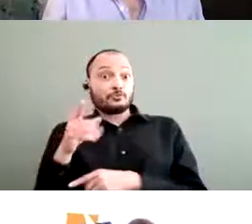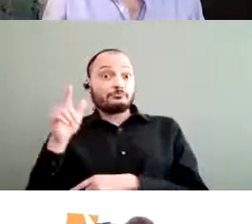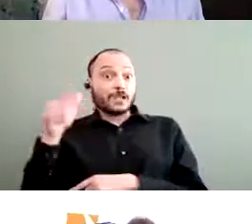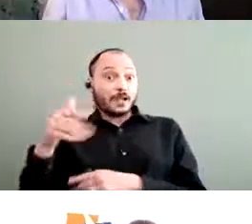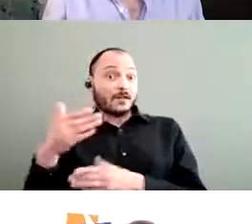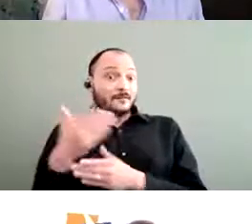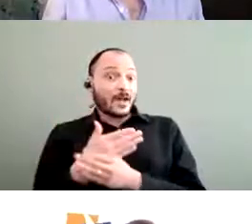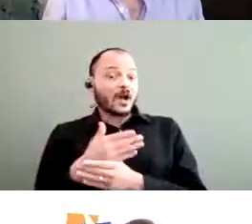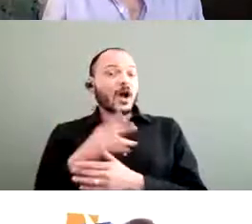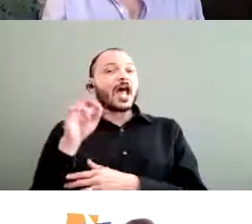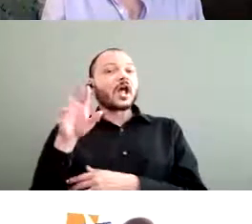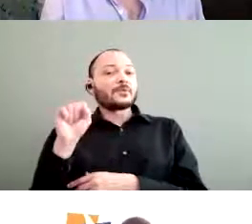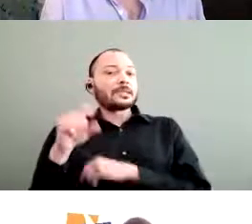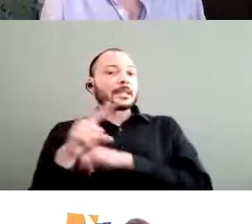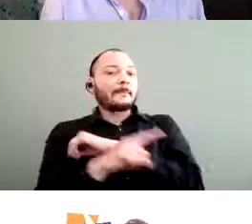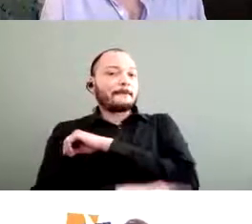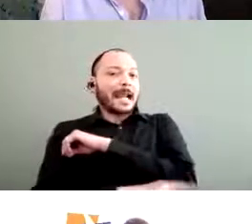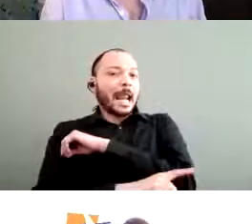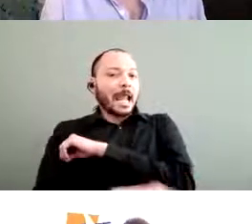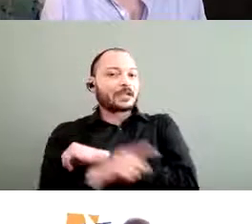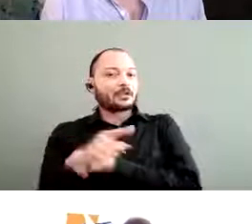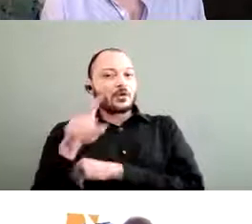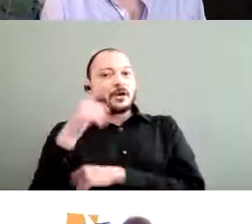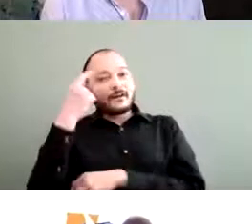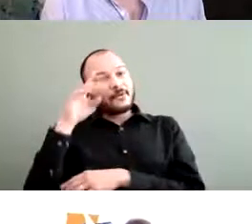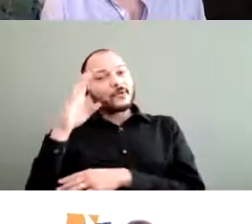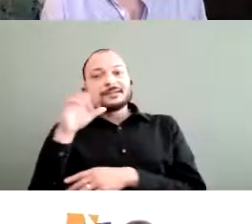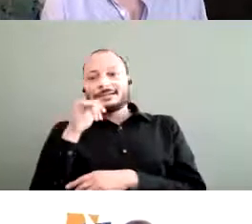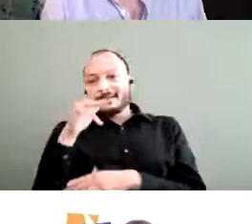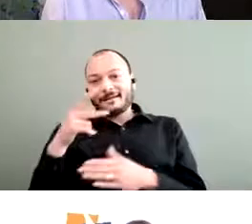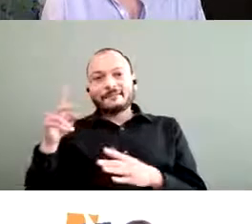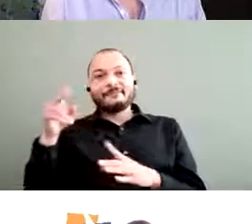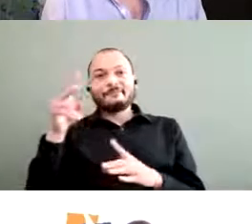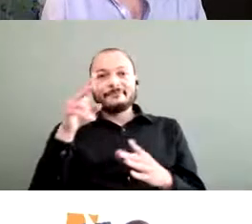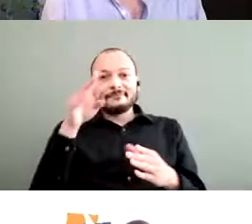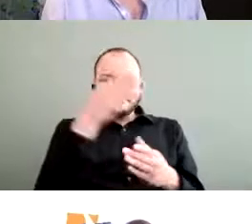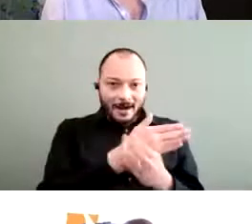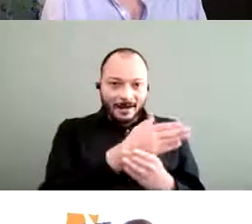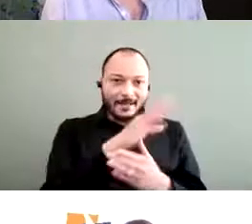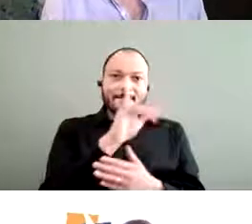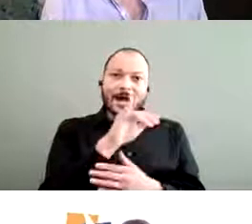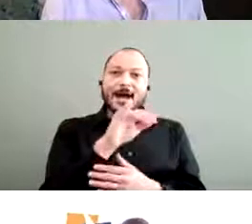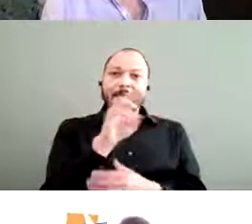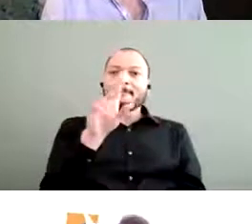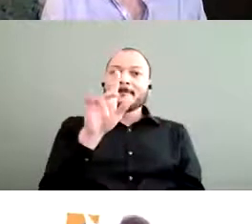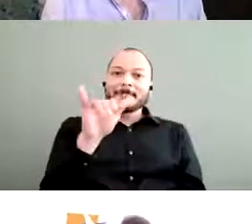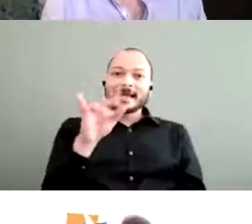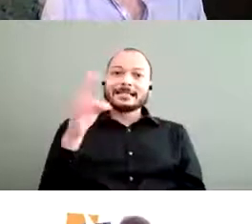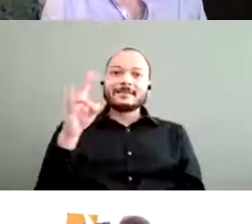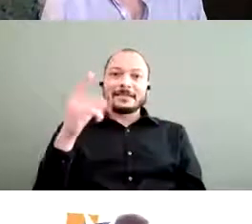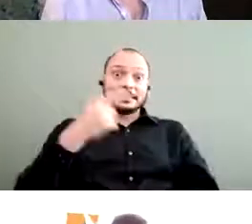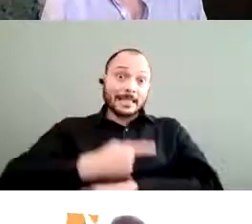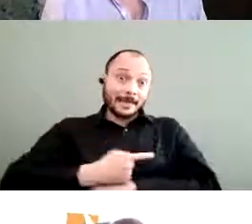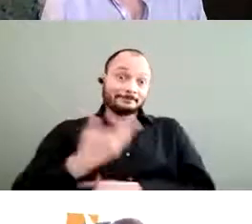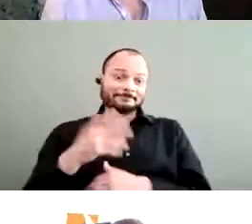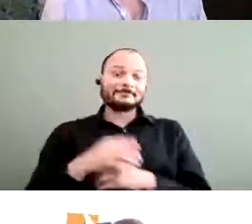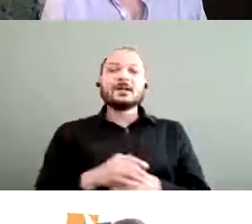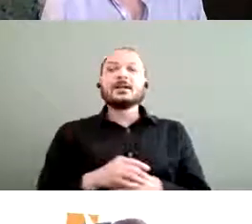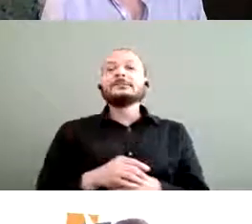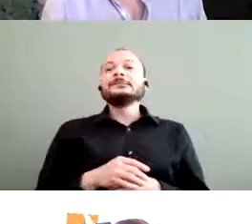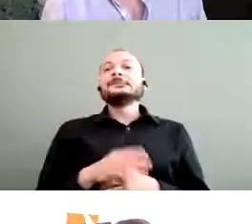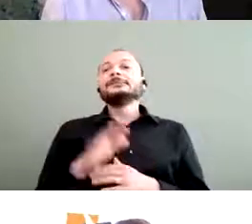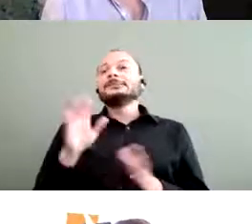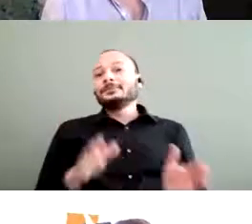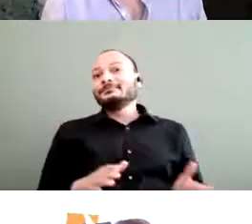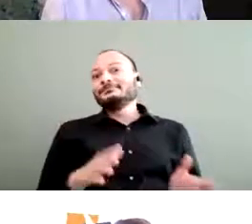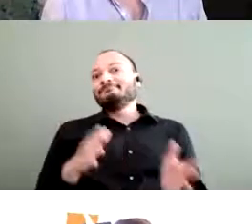will penalize you for failing to file by the May 17th date. On the opposite end of